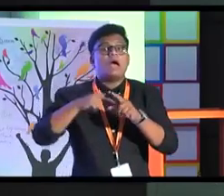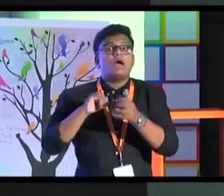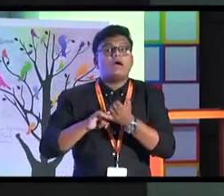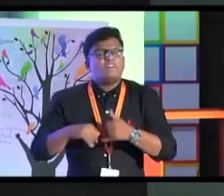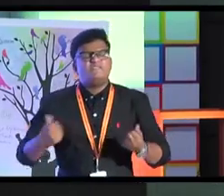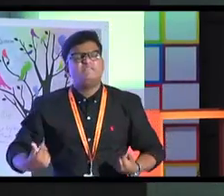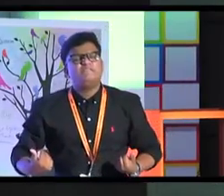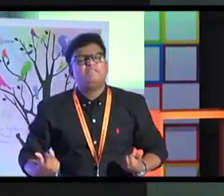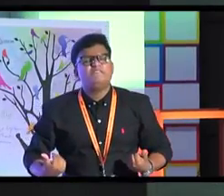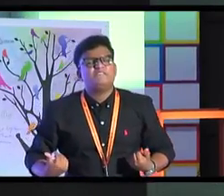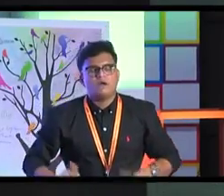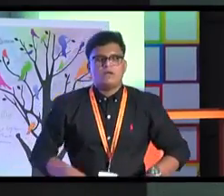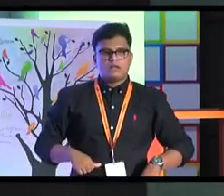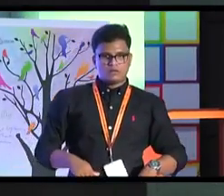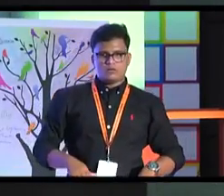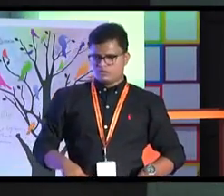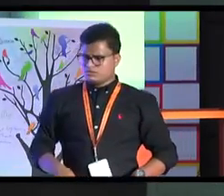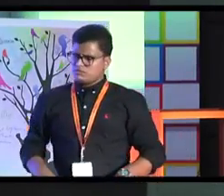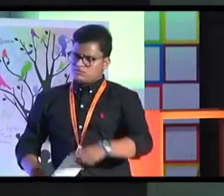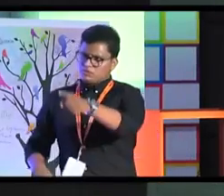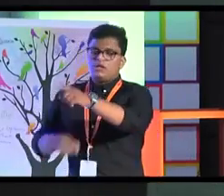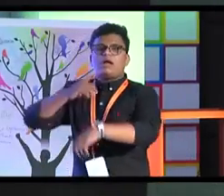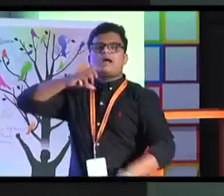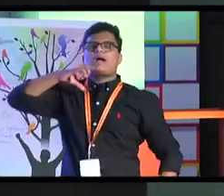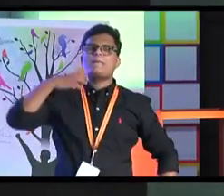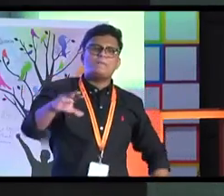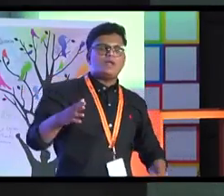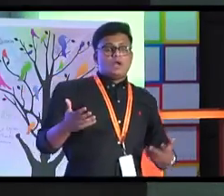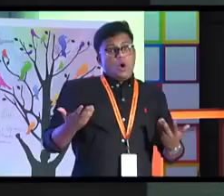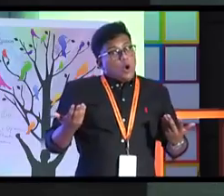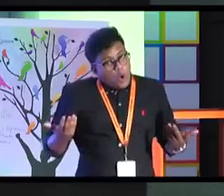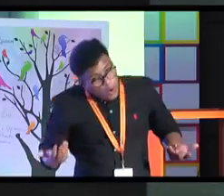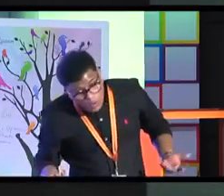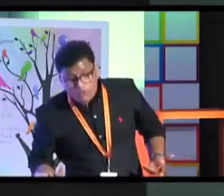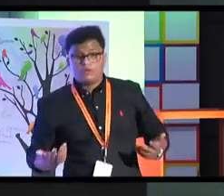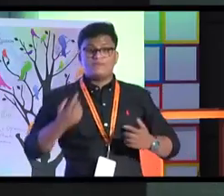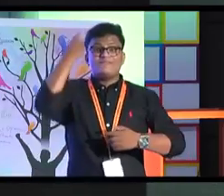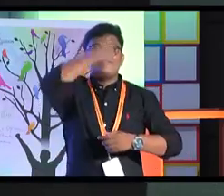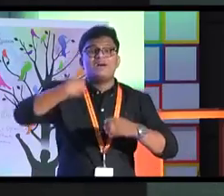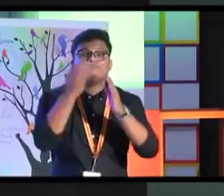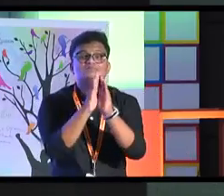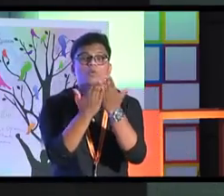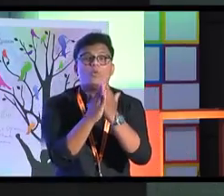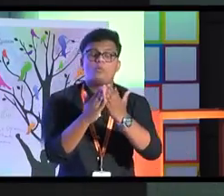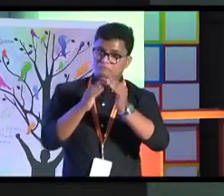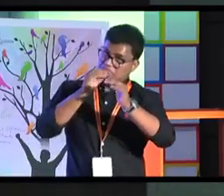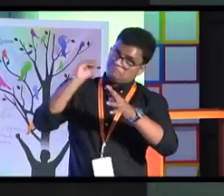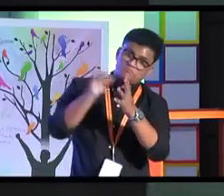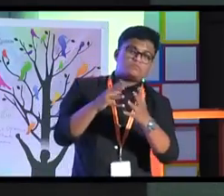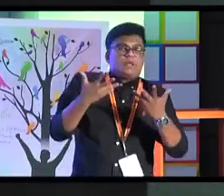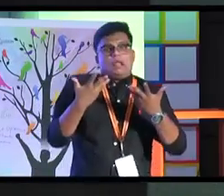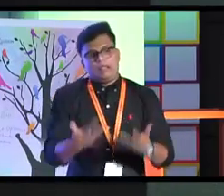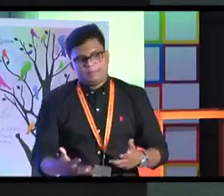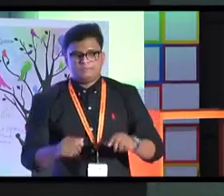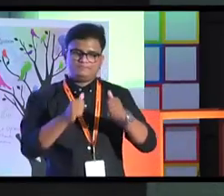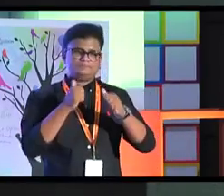you can do it, complain it to the authorities, share it on Facebook. So basically creating accessibility database can be done by each one